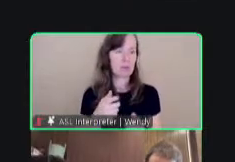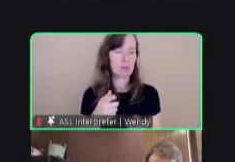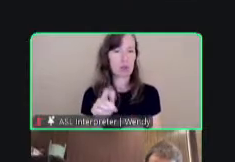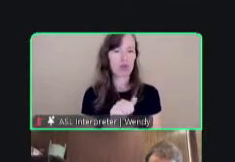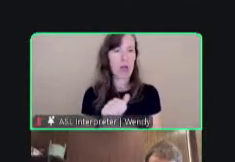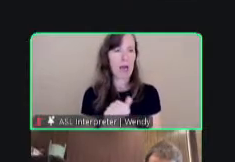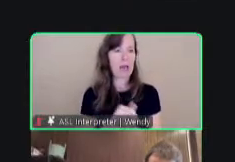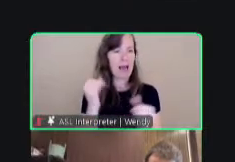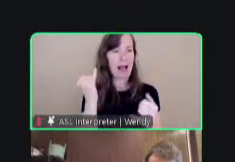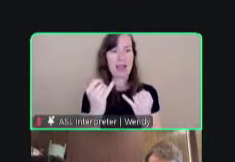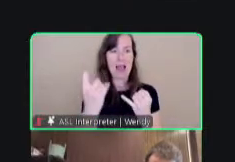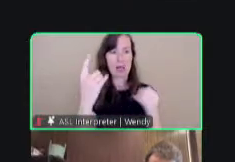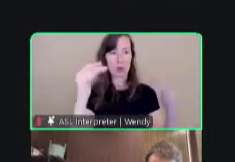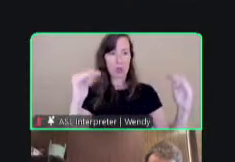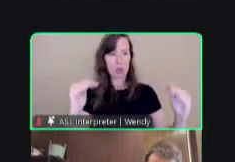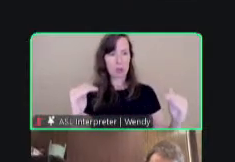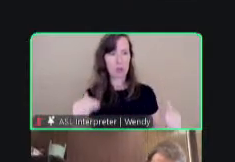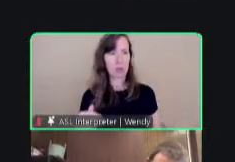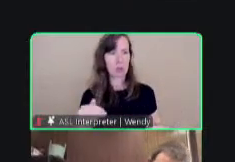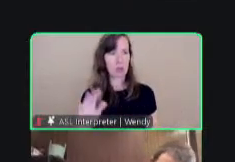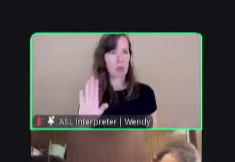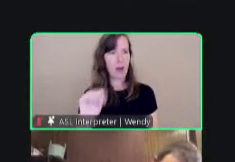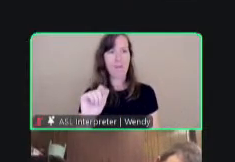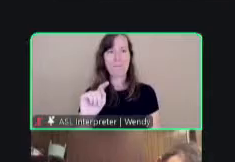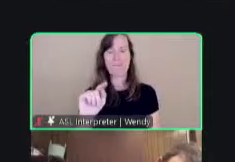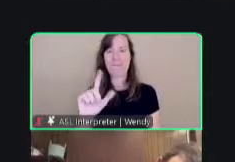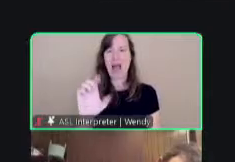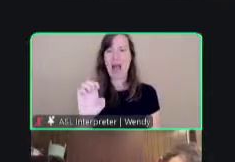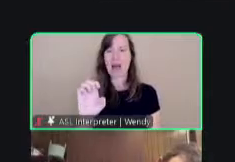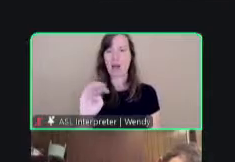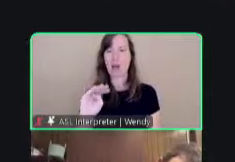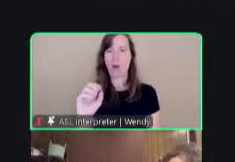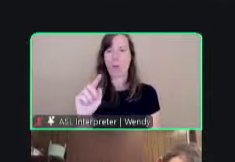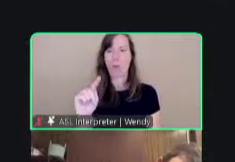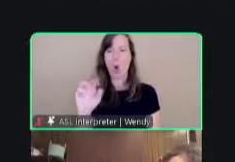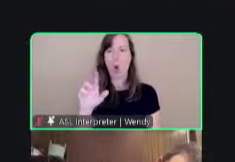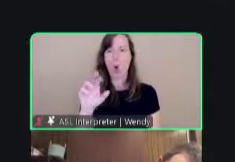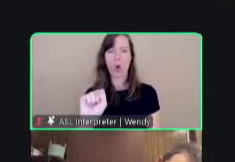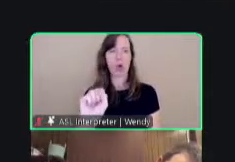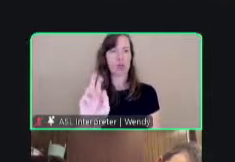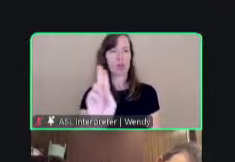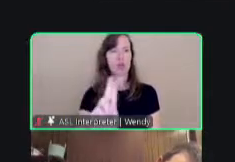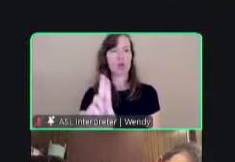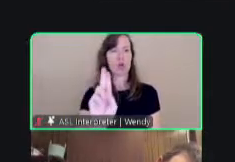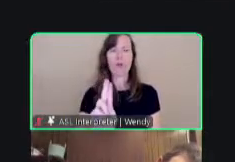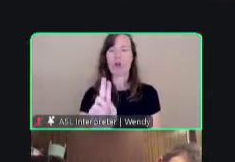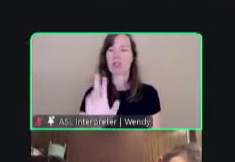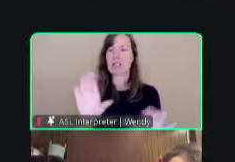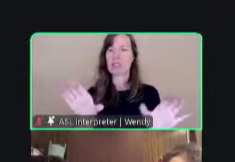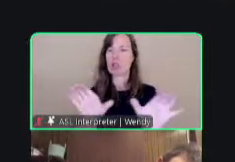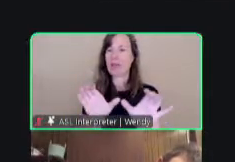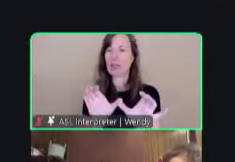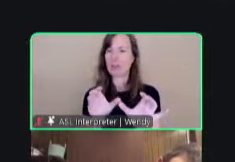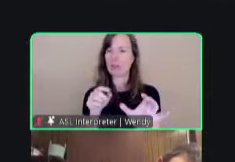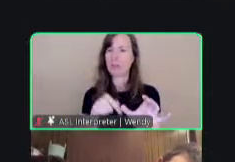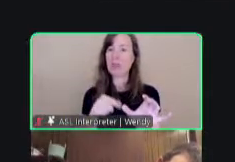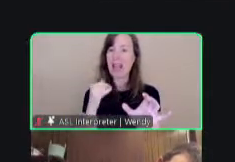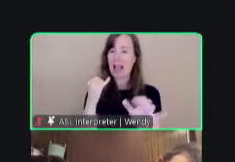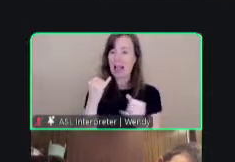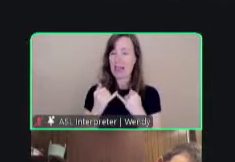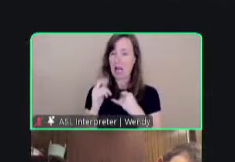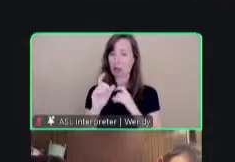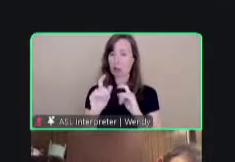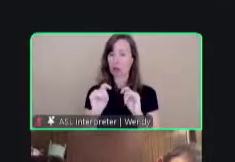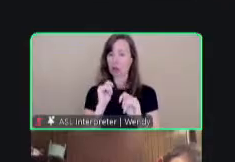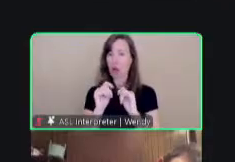Motors University Certificate. What's interesting is the last trash truck that we purchased, the chassis is actually from Battle Motors, and they